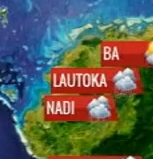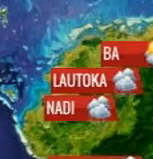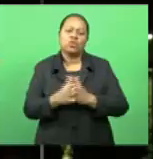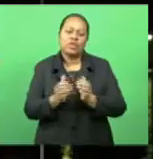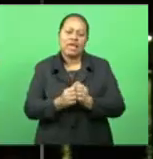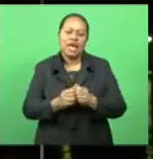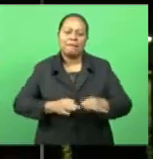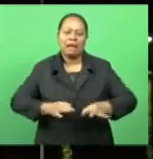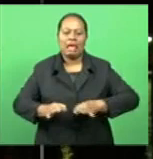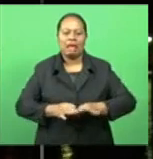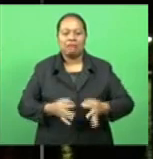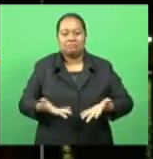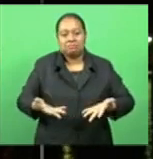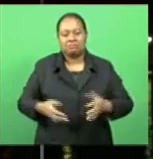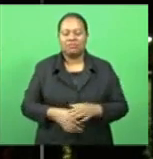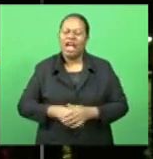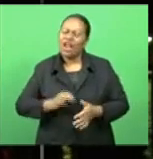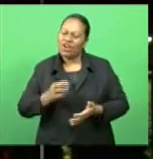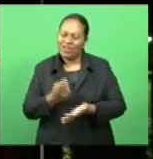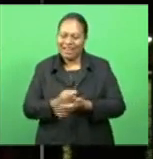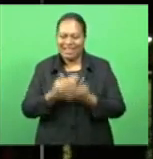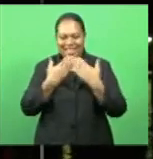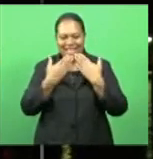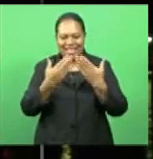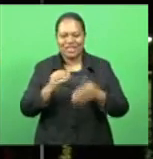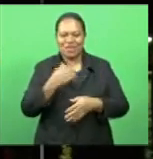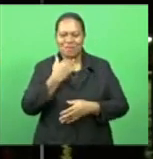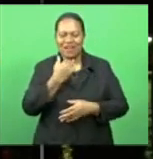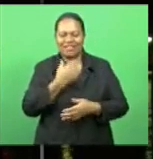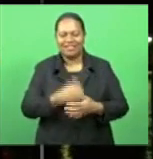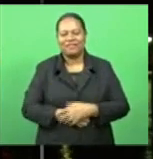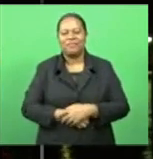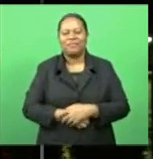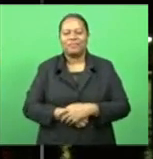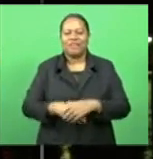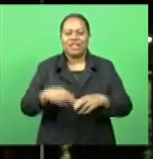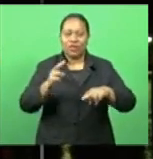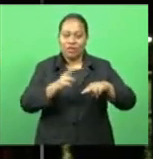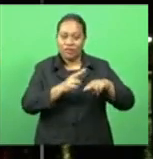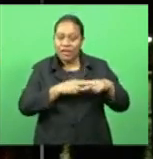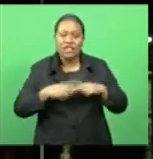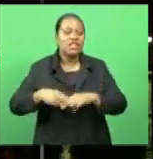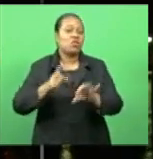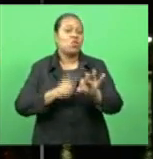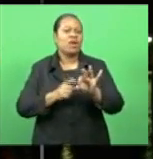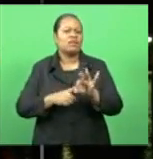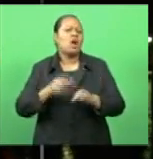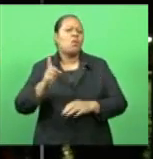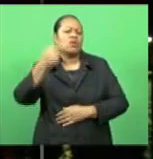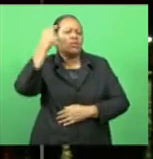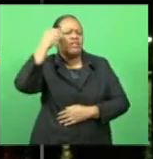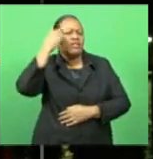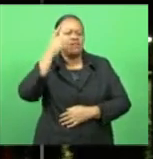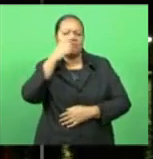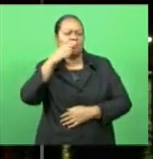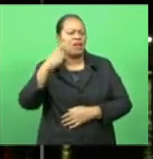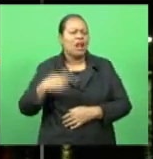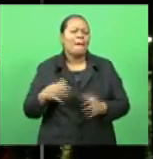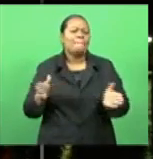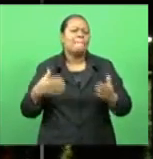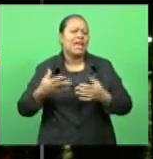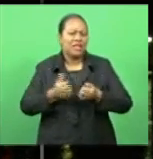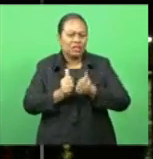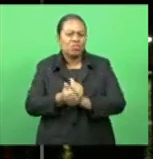plans. Not really. Thanks so much for that, Angie. In Fijian Pulse tonight, we ask, what do you think of people playing sports